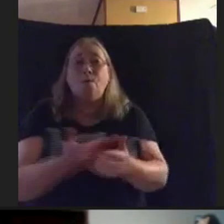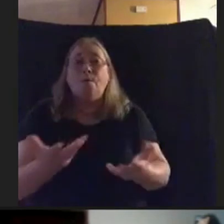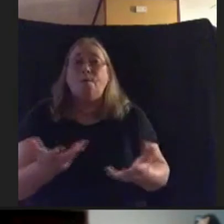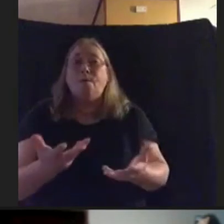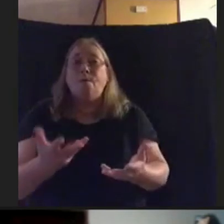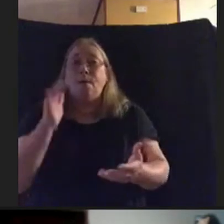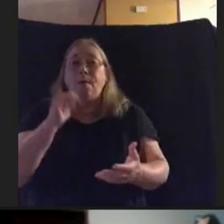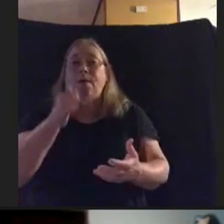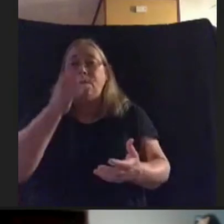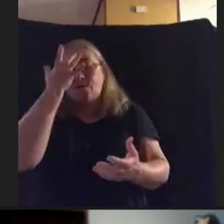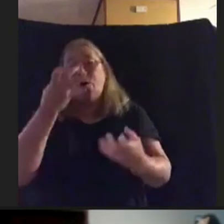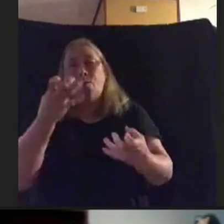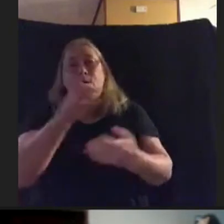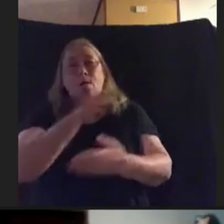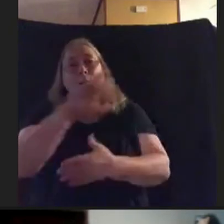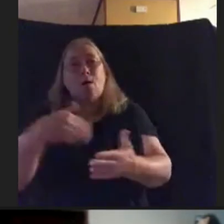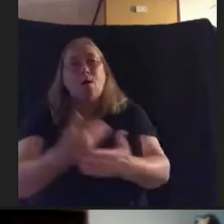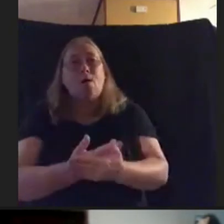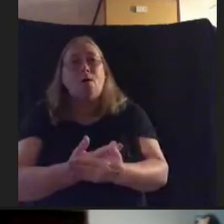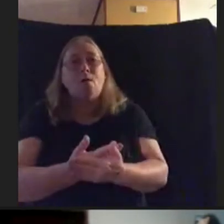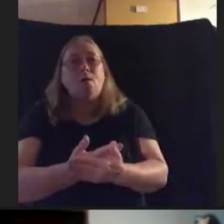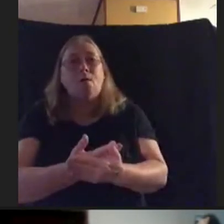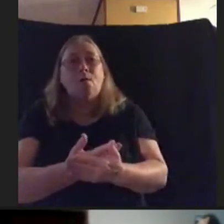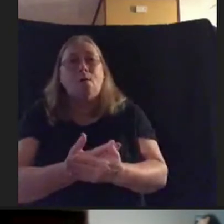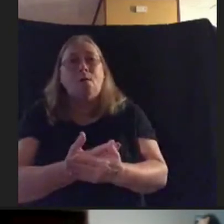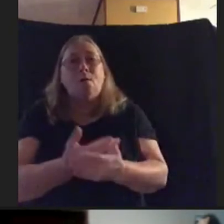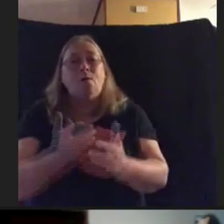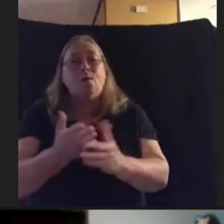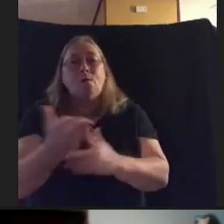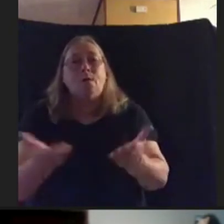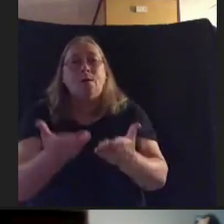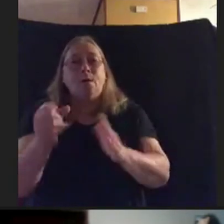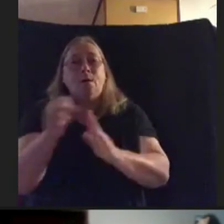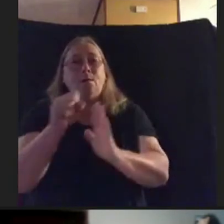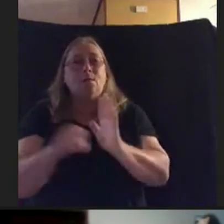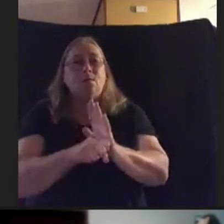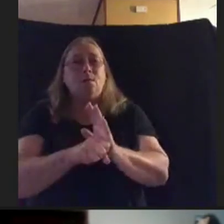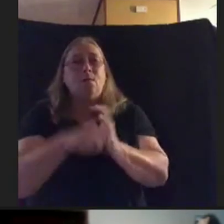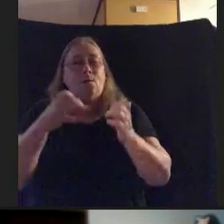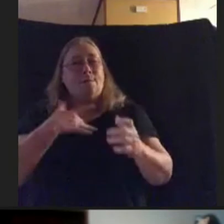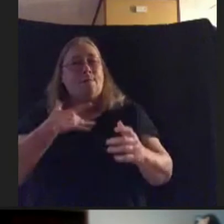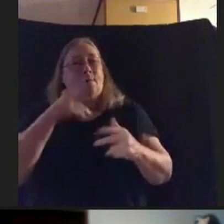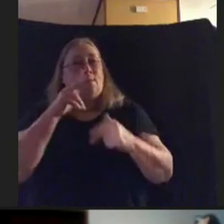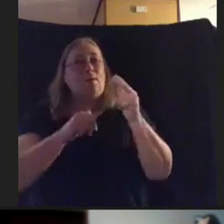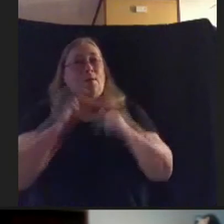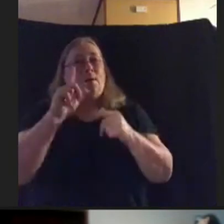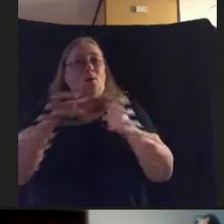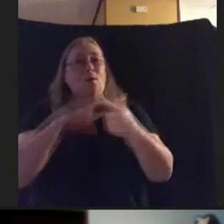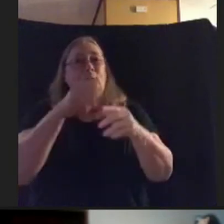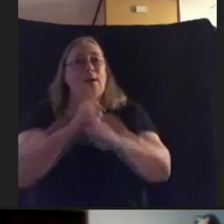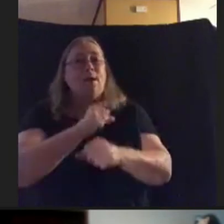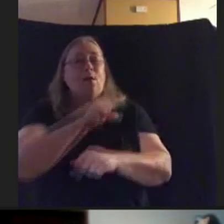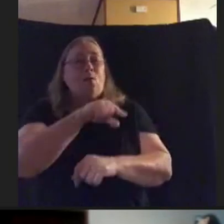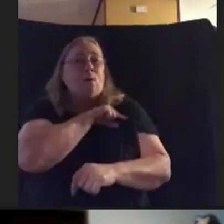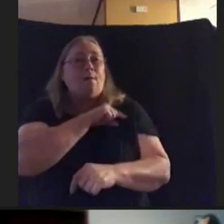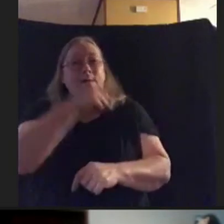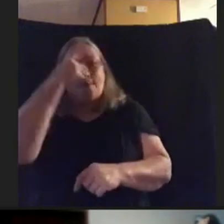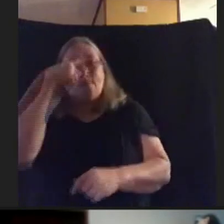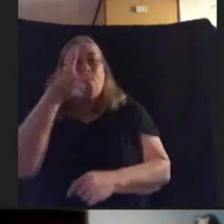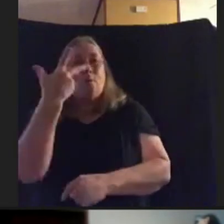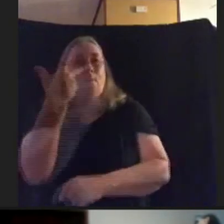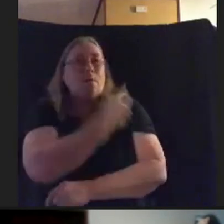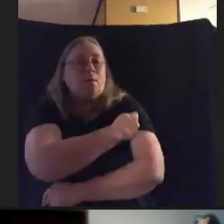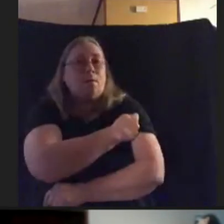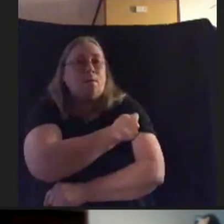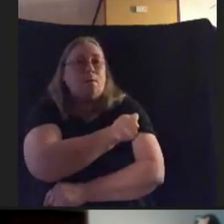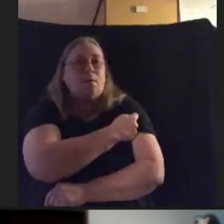want everybody throughout Mississippi to feel comfortable when they qualify to get their vaccine. Dr. Dobbs, did